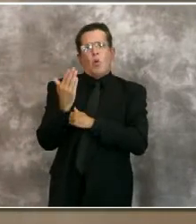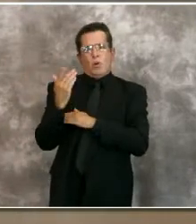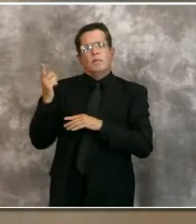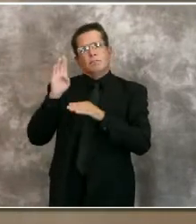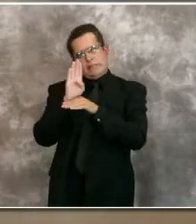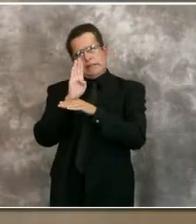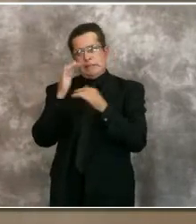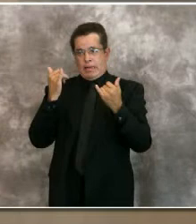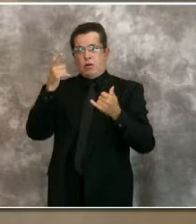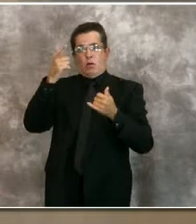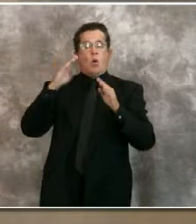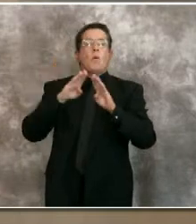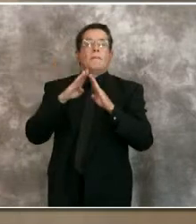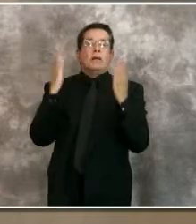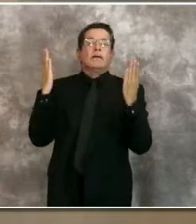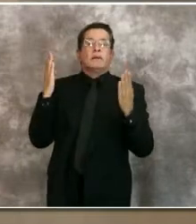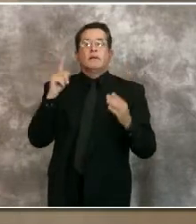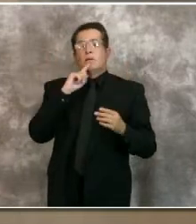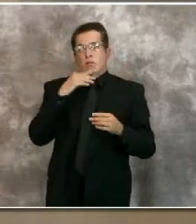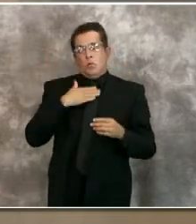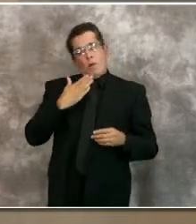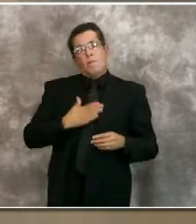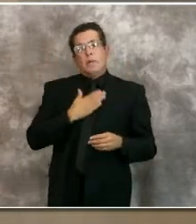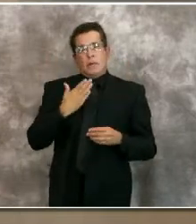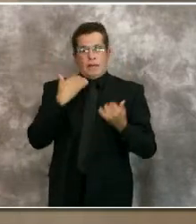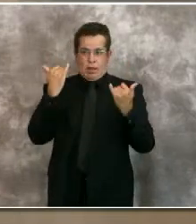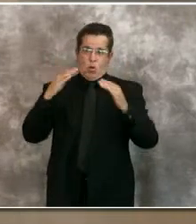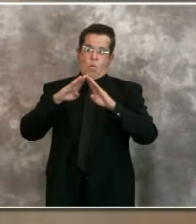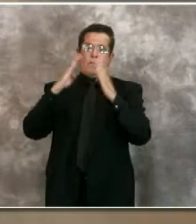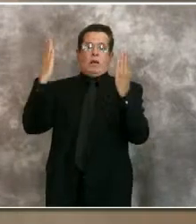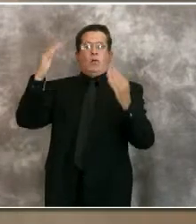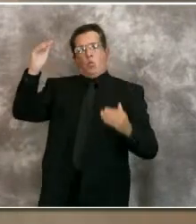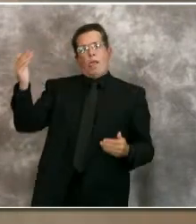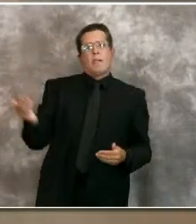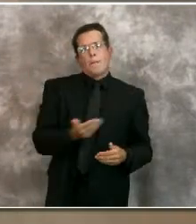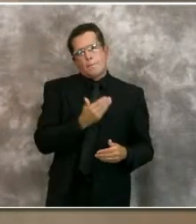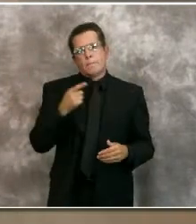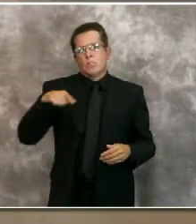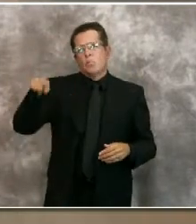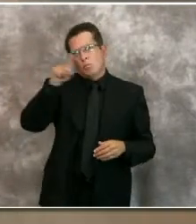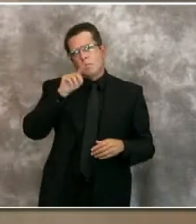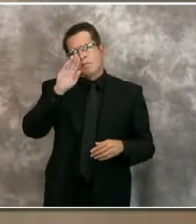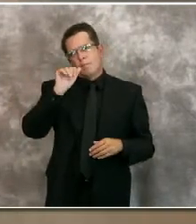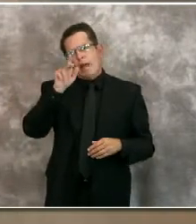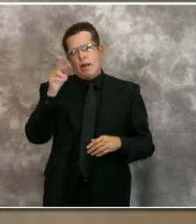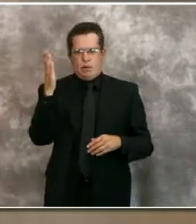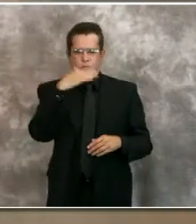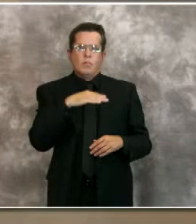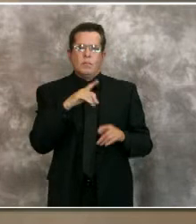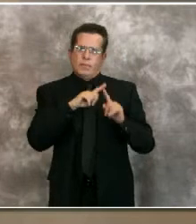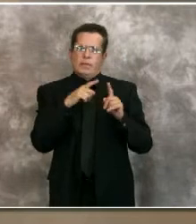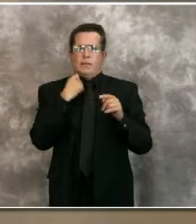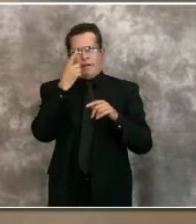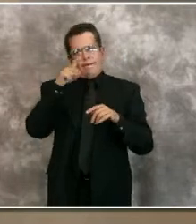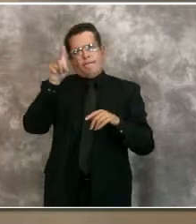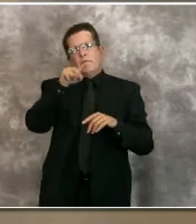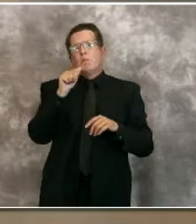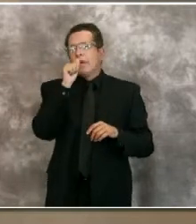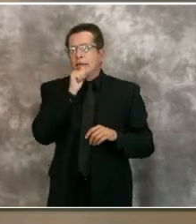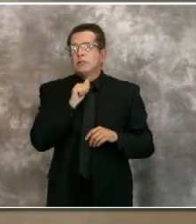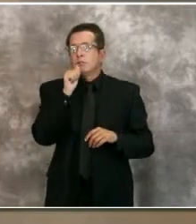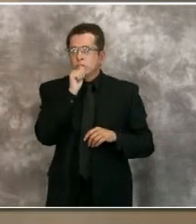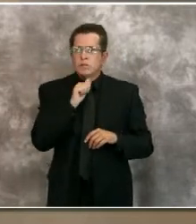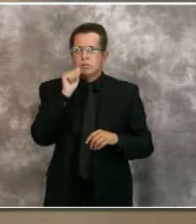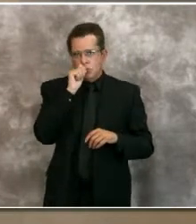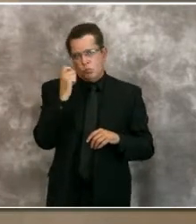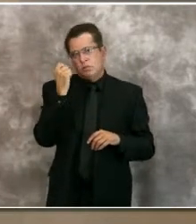business. We're happy to welcome people back, and we're eager to serve the public. But we ask for your patience and